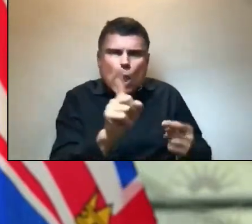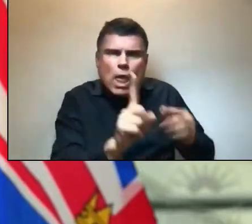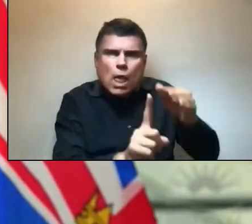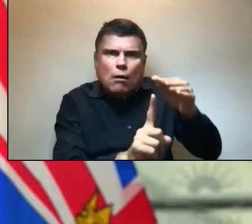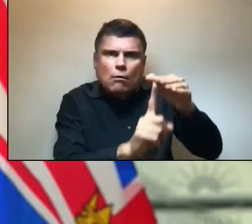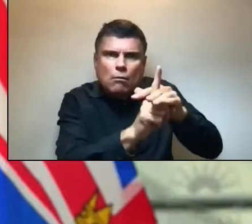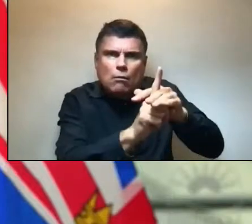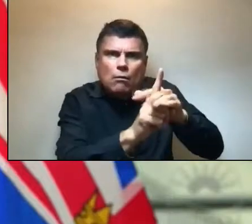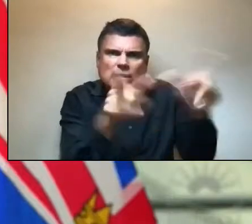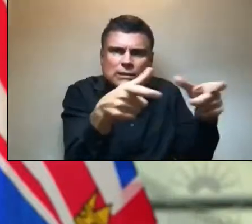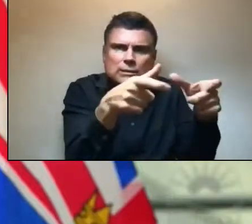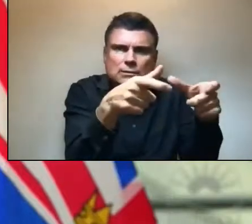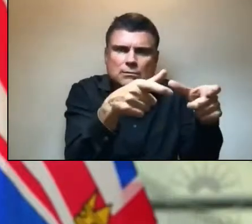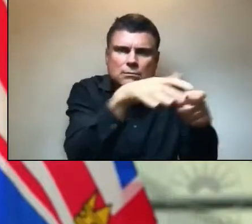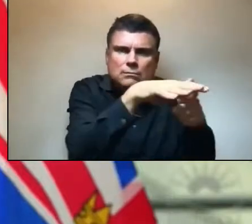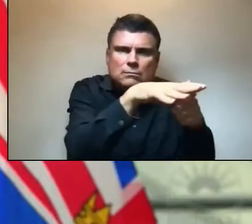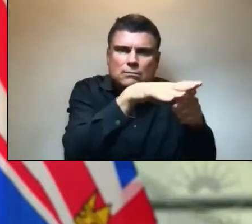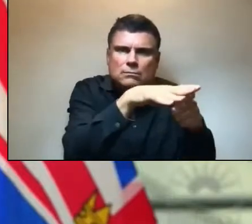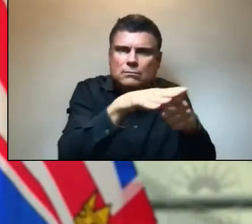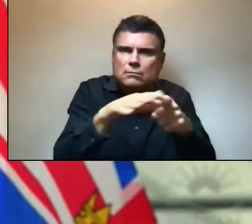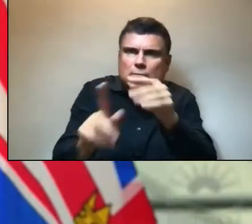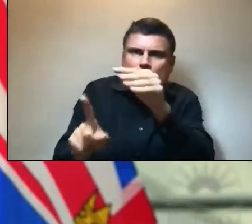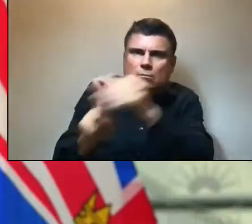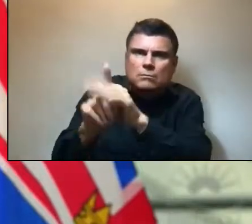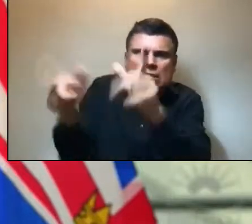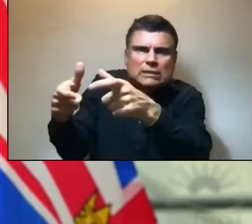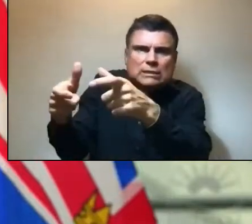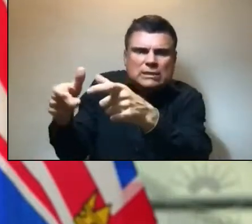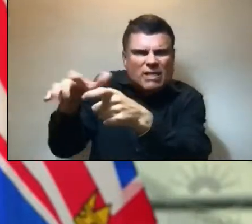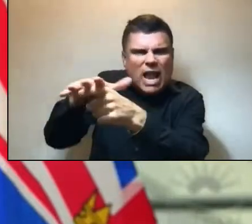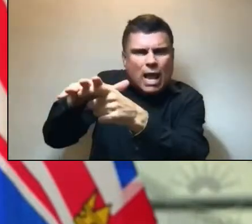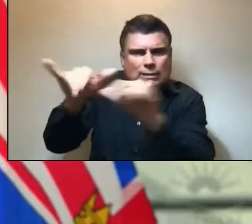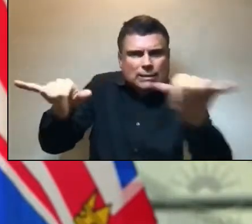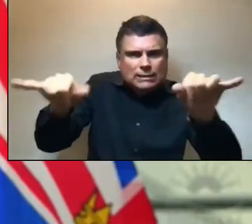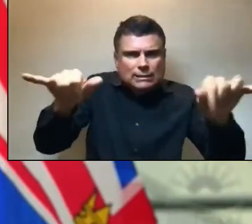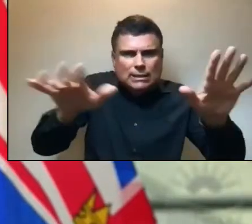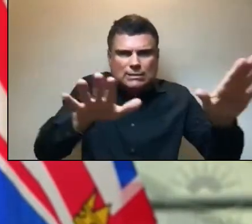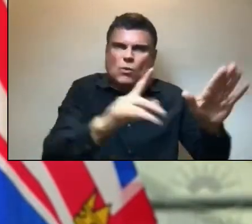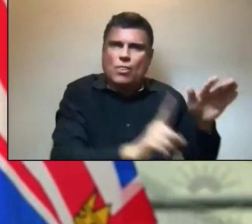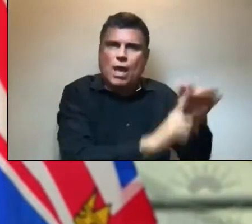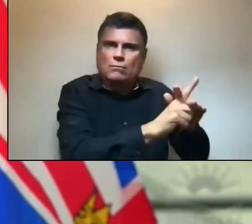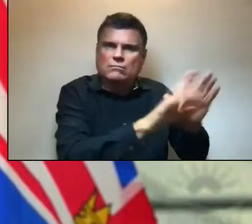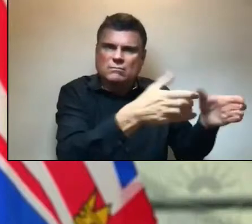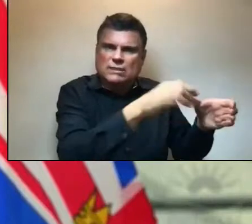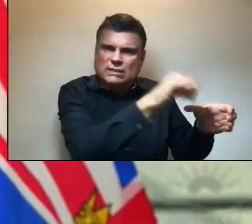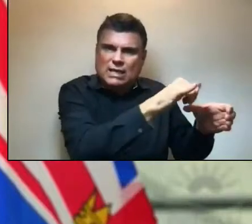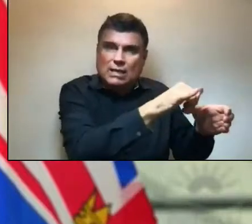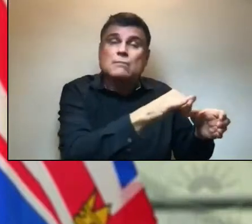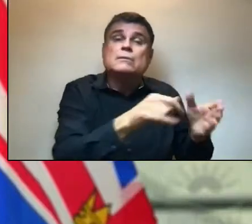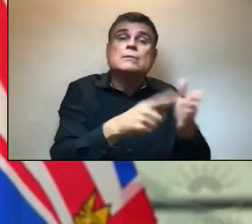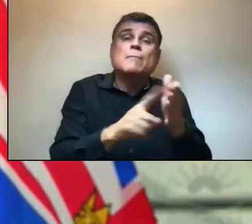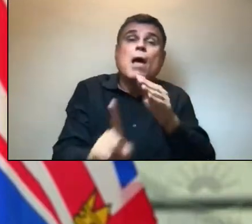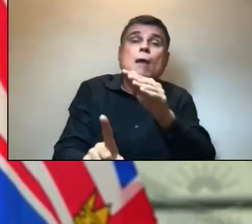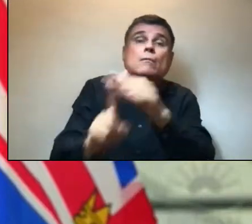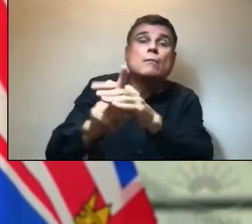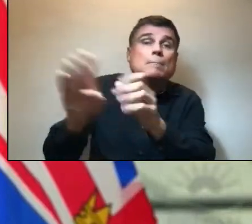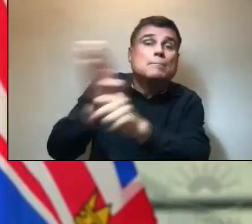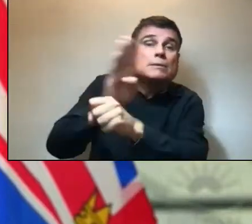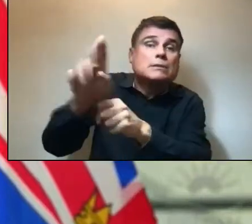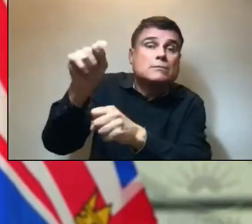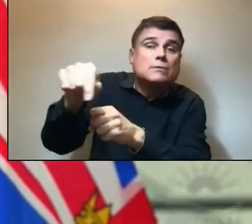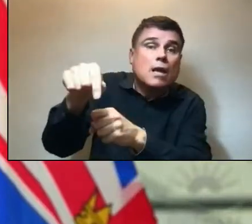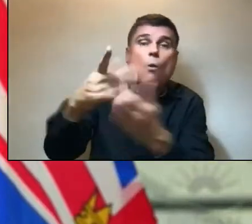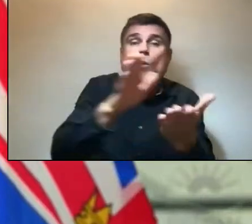outbreaks as they arise, these clusters in cases, whether it's a school, whether it's in a business, whether it's this larger